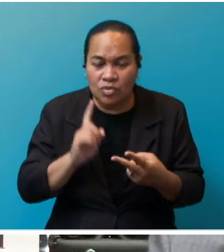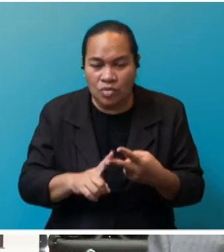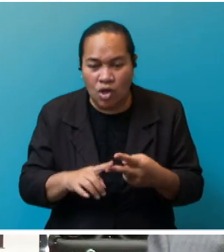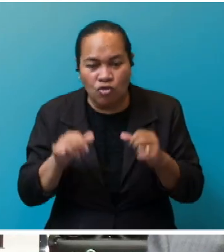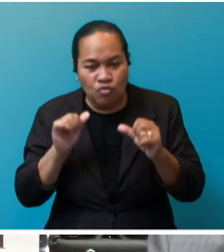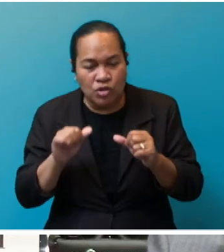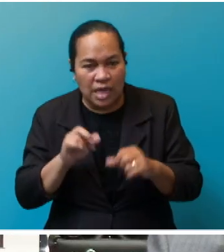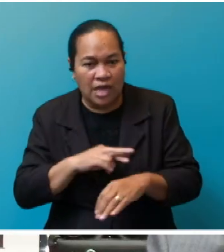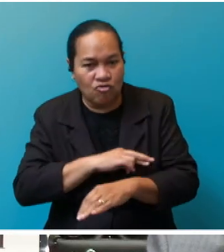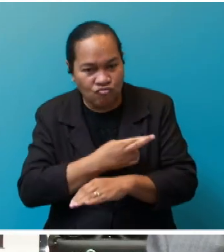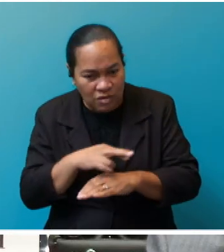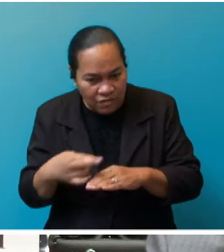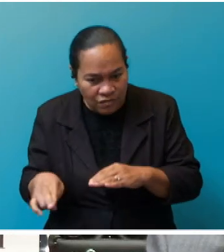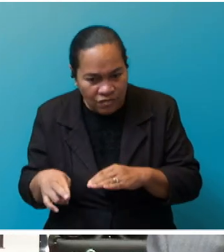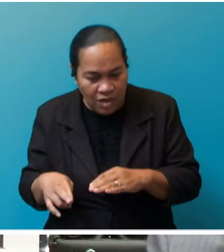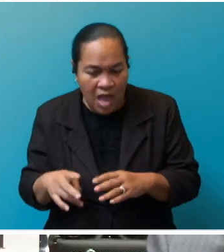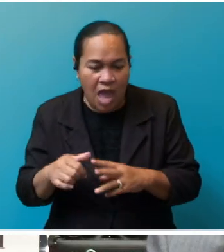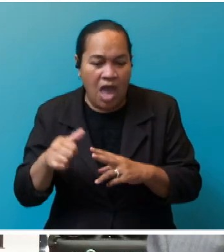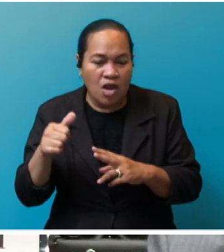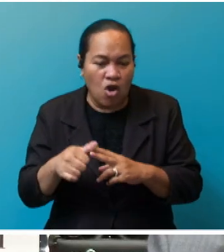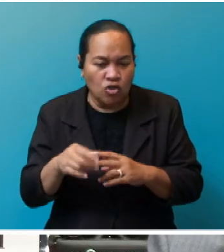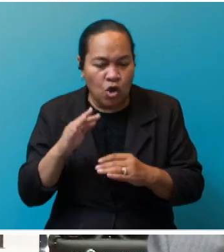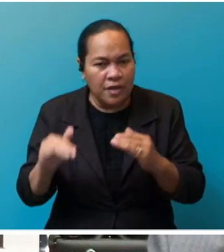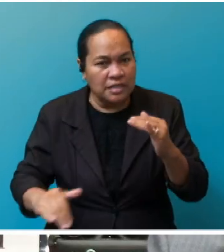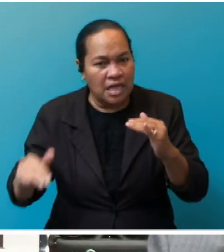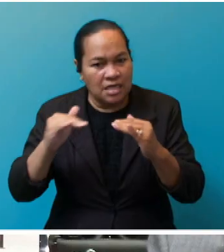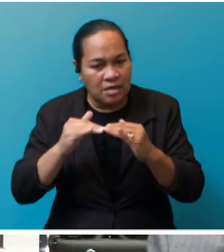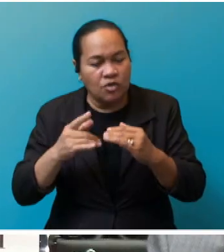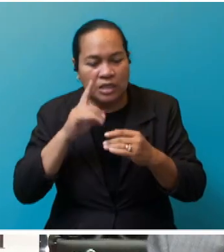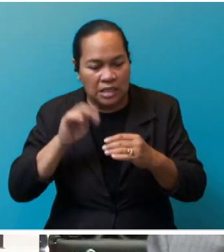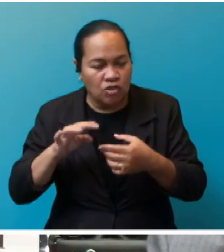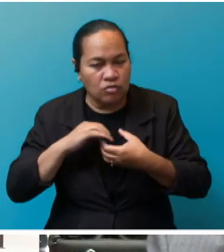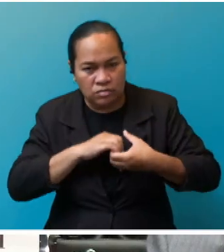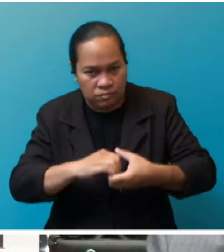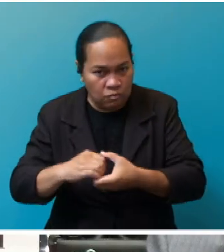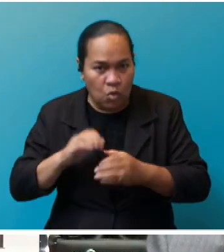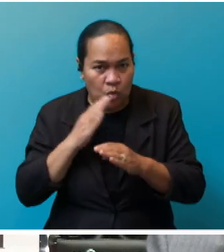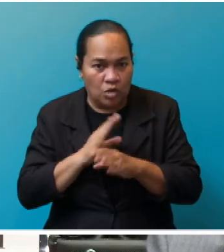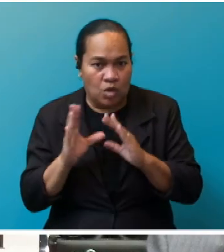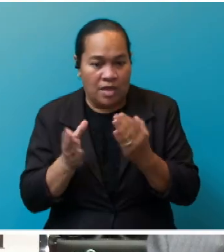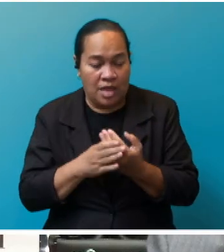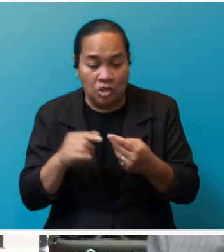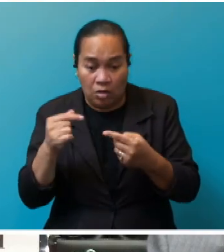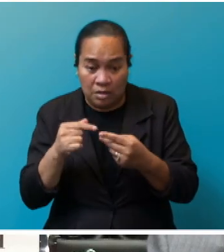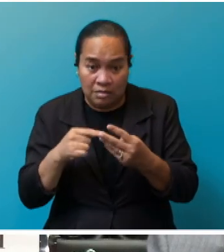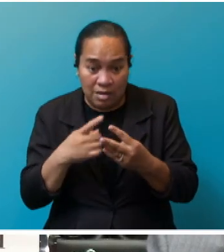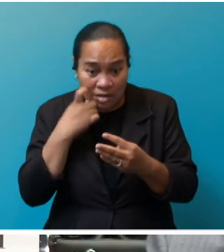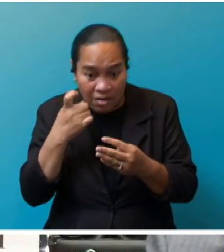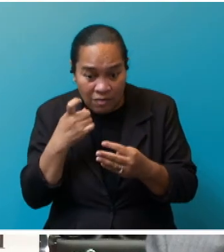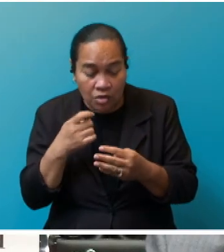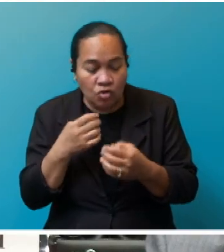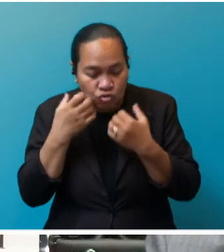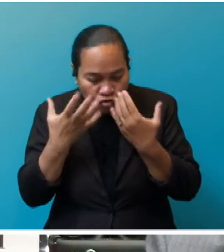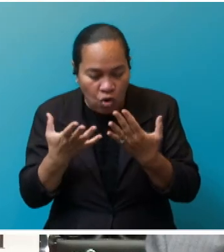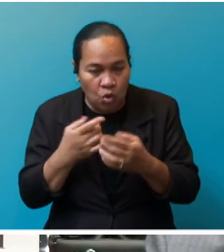and improve eco-certification standards for accommodation. These measures reflect the Pacific moral responsibility